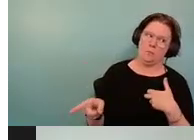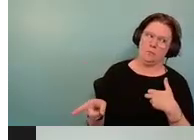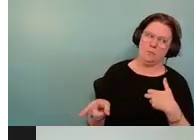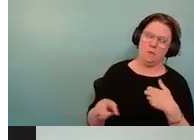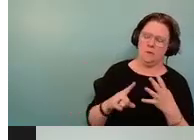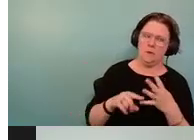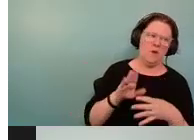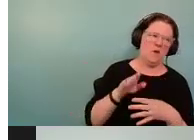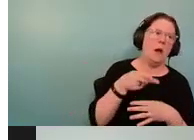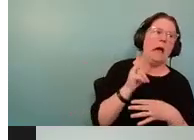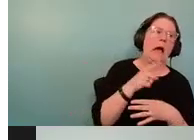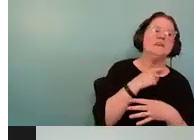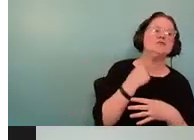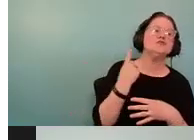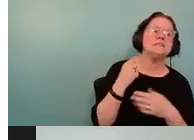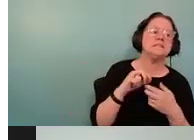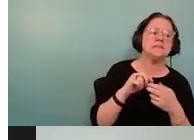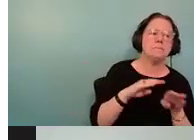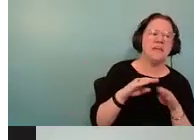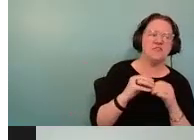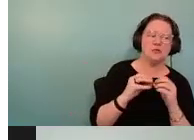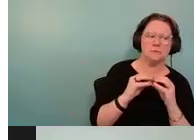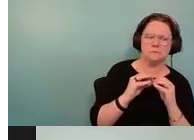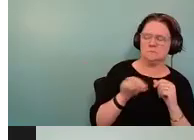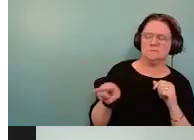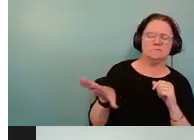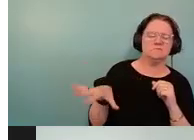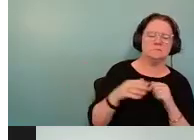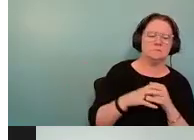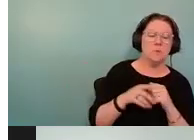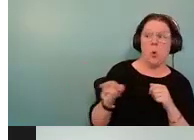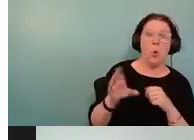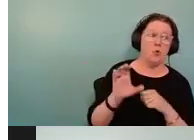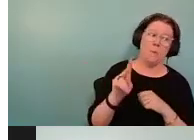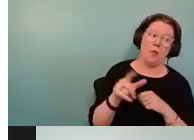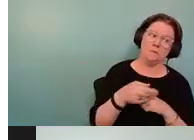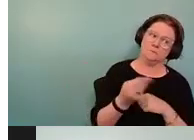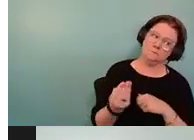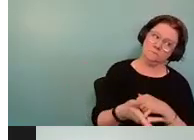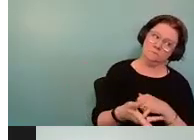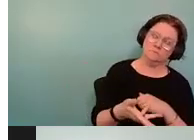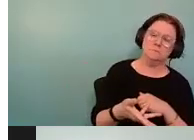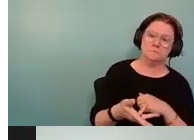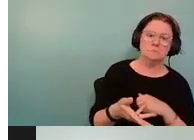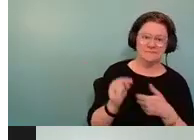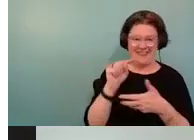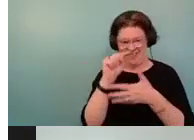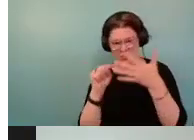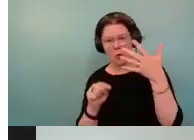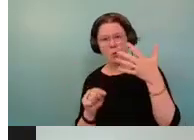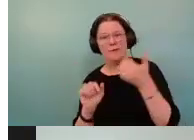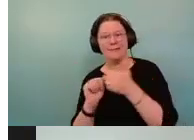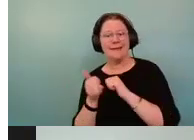high risk behavior, at risk behavior, criminal behavior? That sometimes is the way